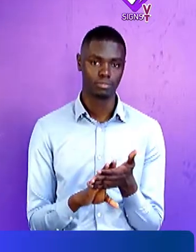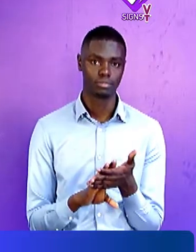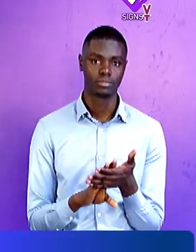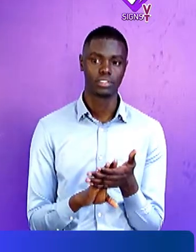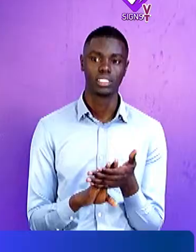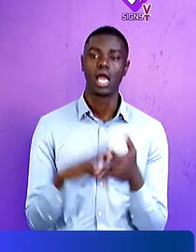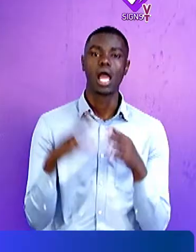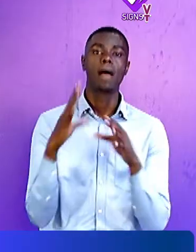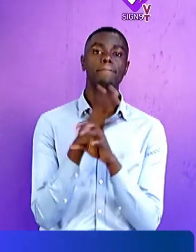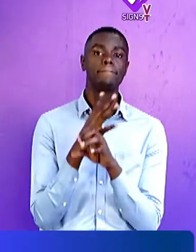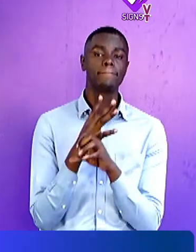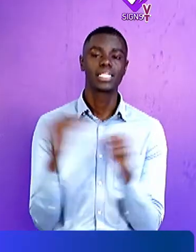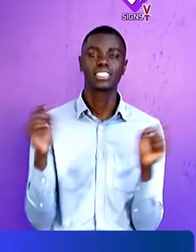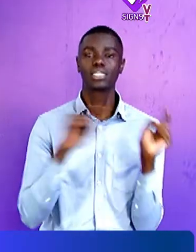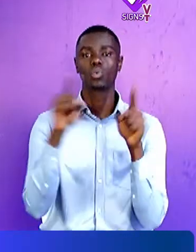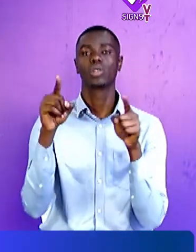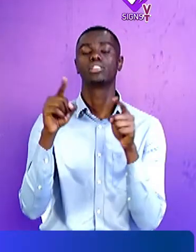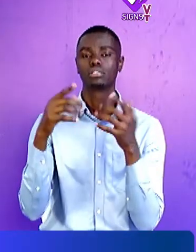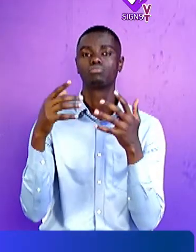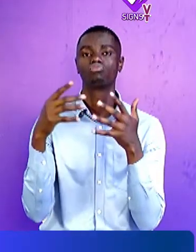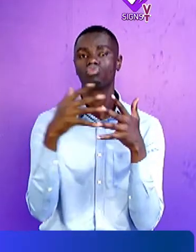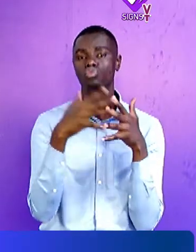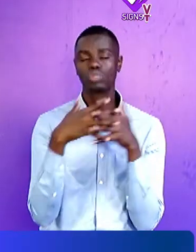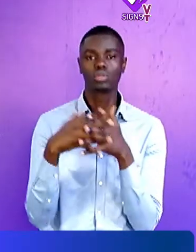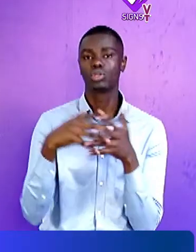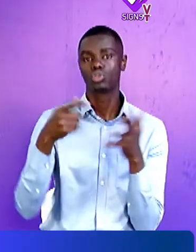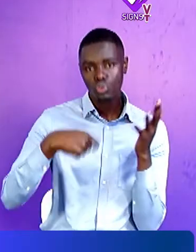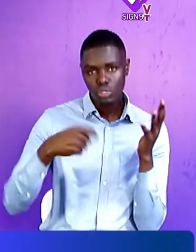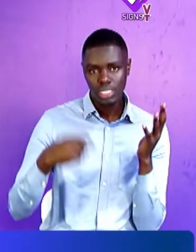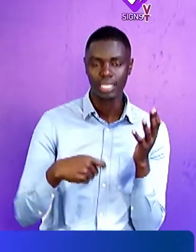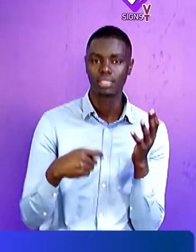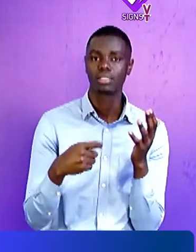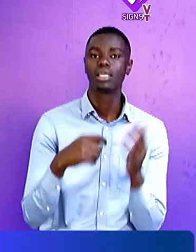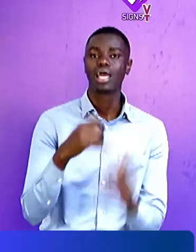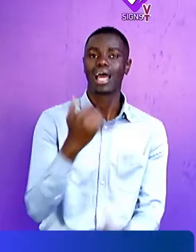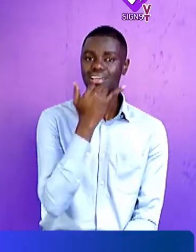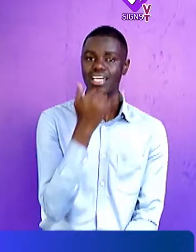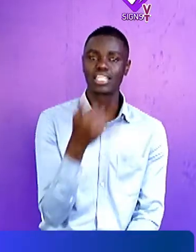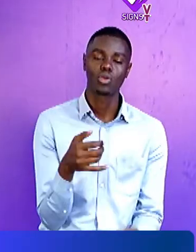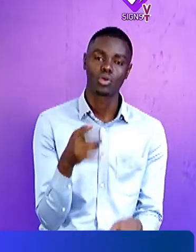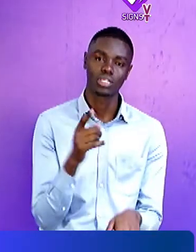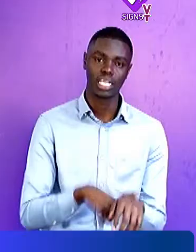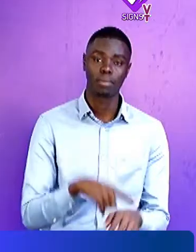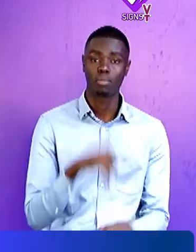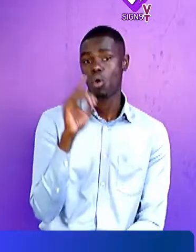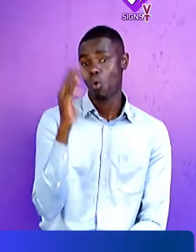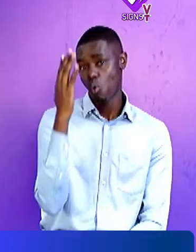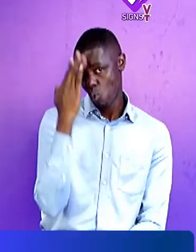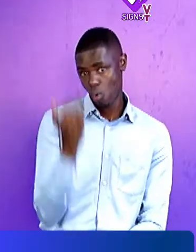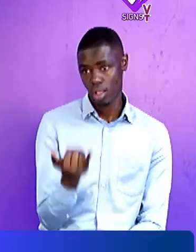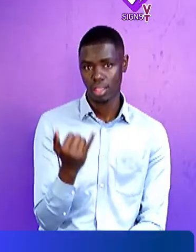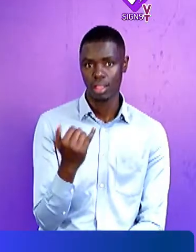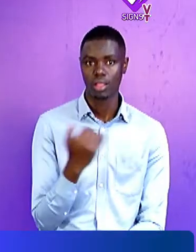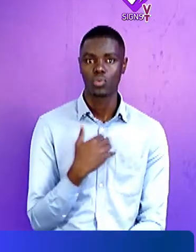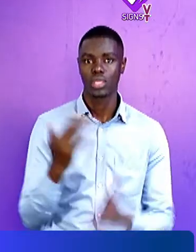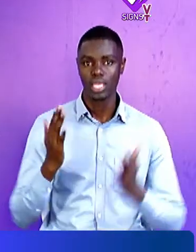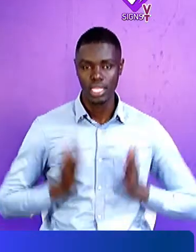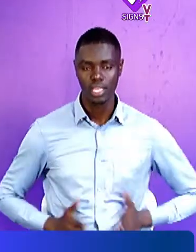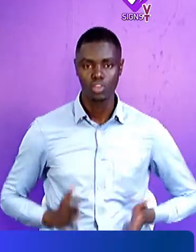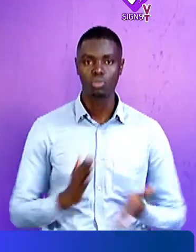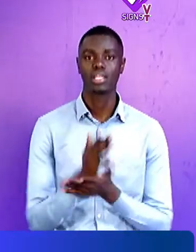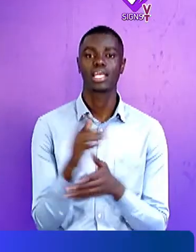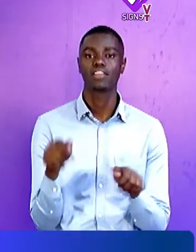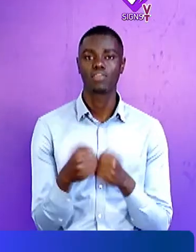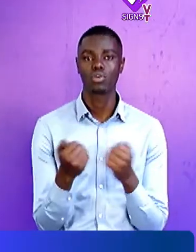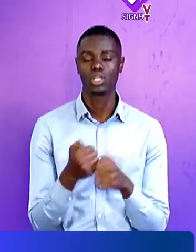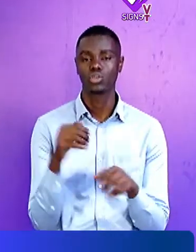the president went to the US to sign this non-NATO ally at the wrong time. One was that already we had human rights violations in the